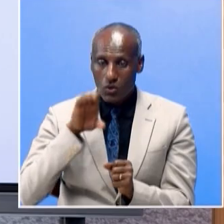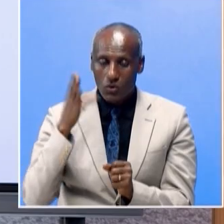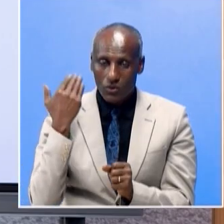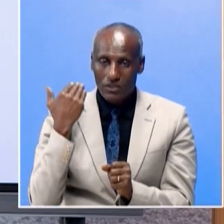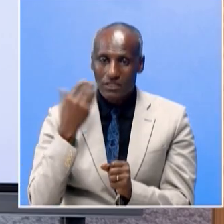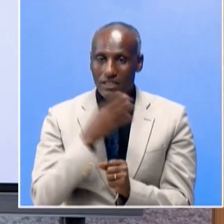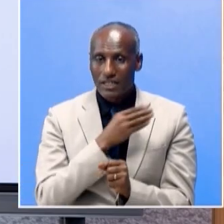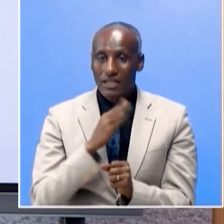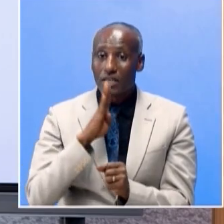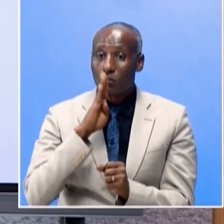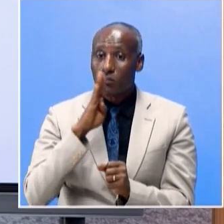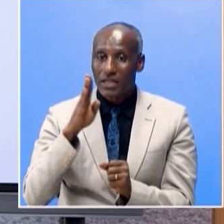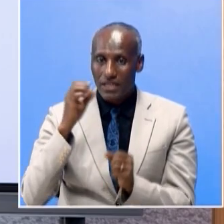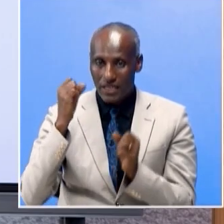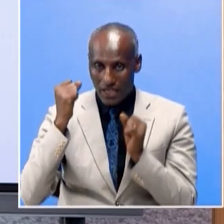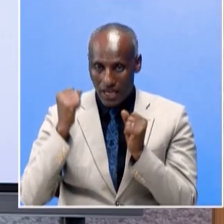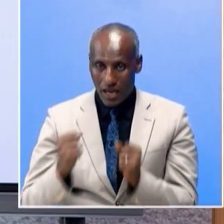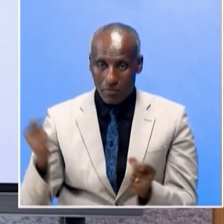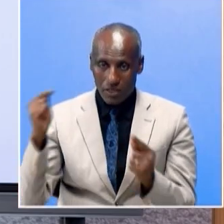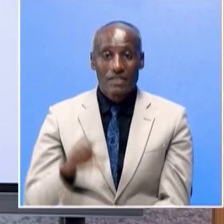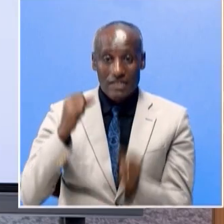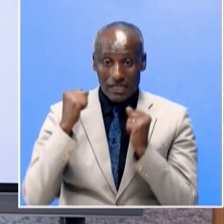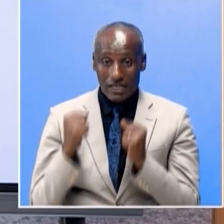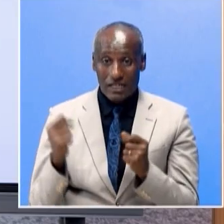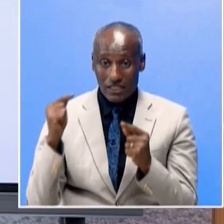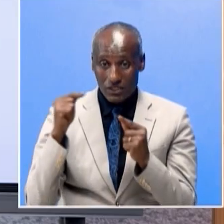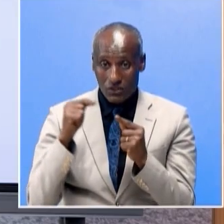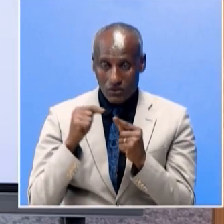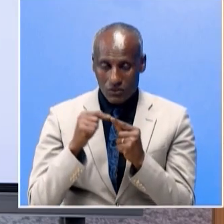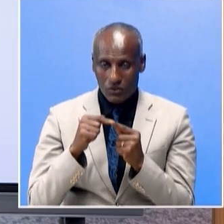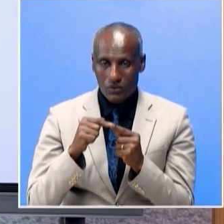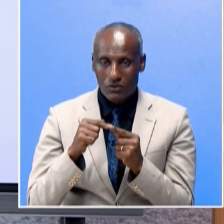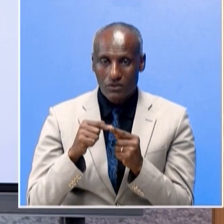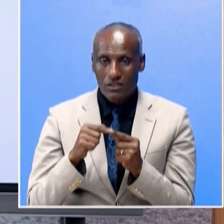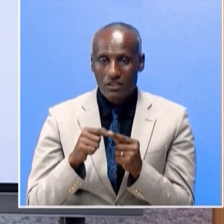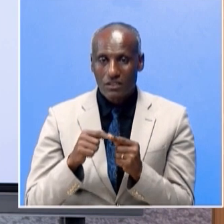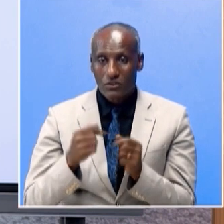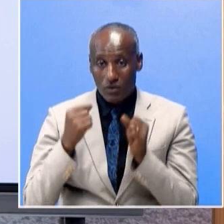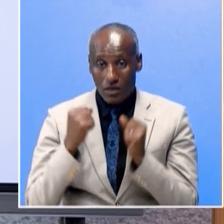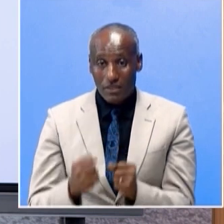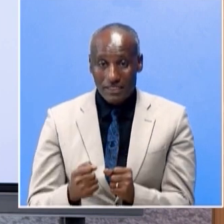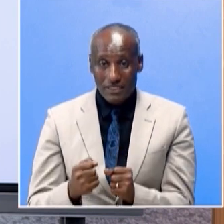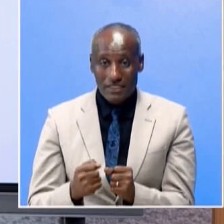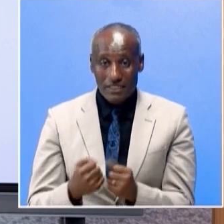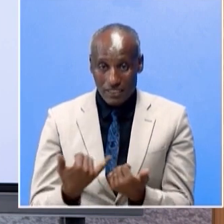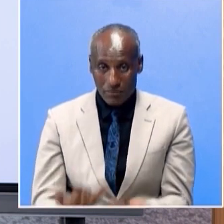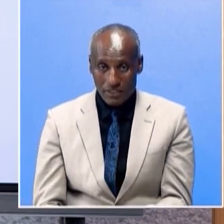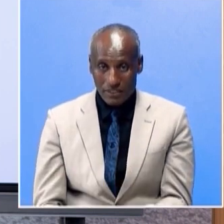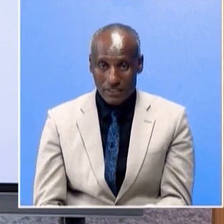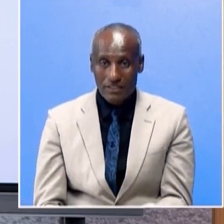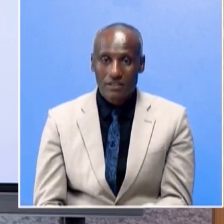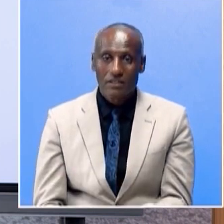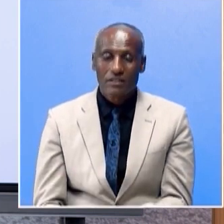used to express about ability in present tense. Could is used to talk about the ability in past.